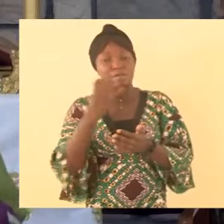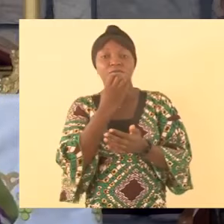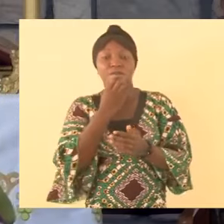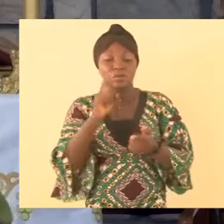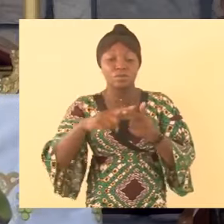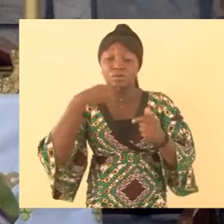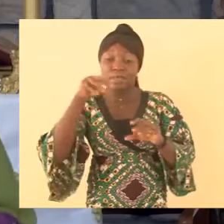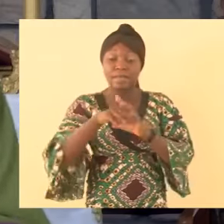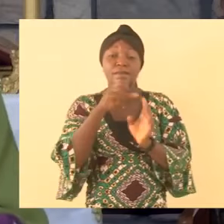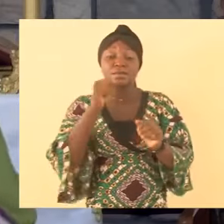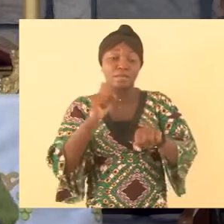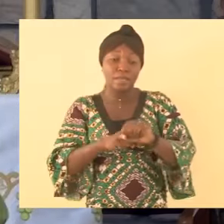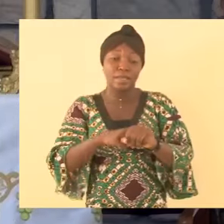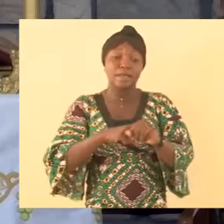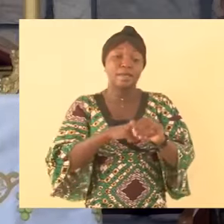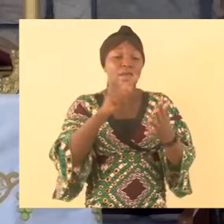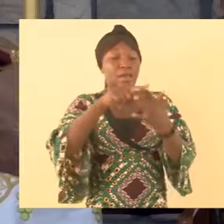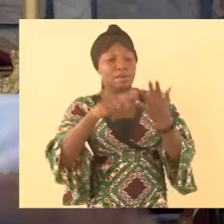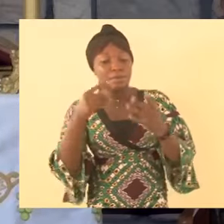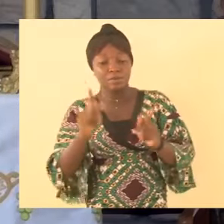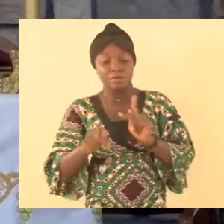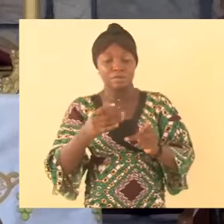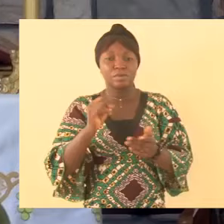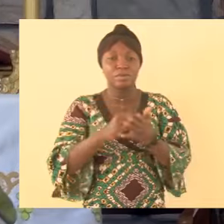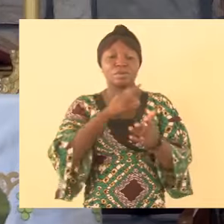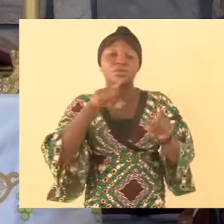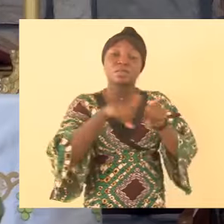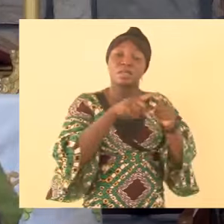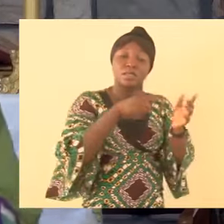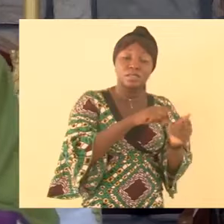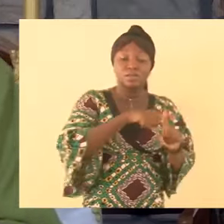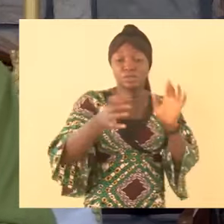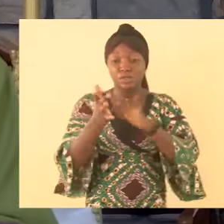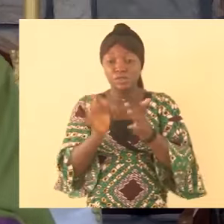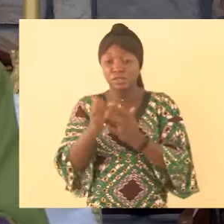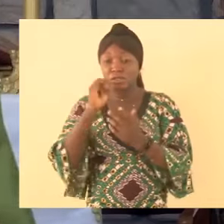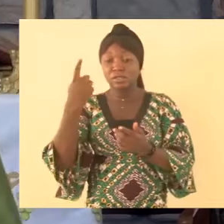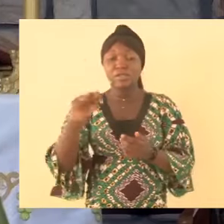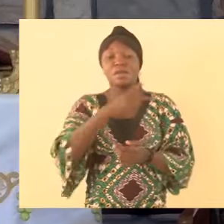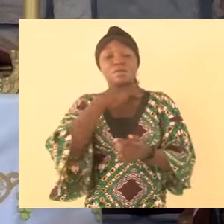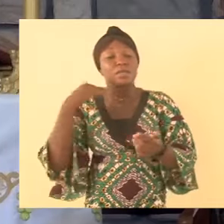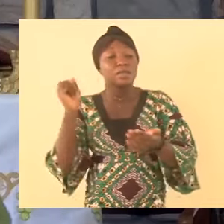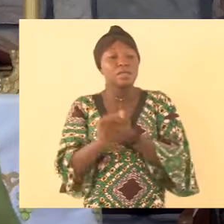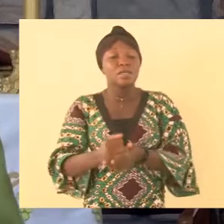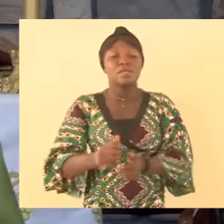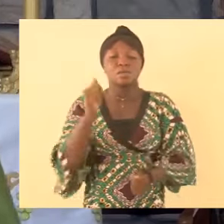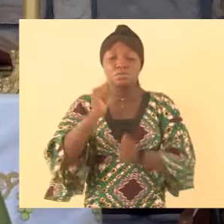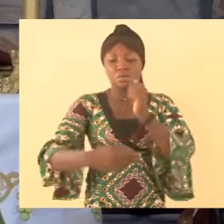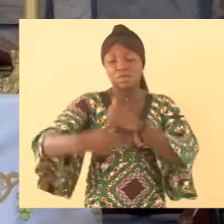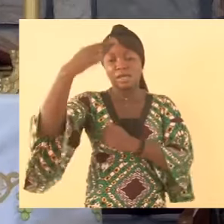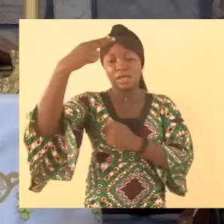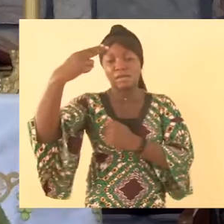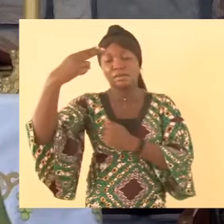in the old time, among your people, it was like this. But Jesus is the priest that is a much